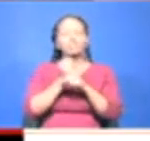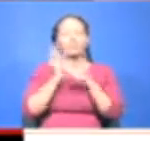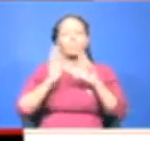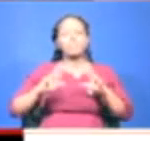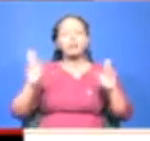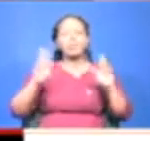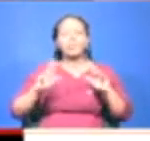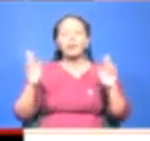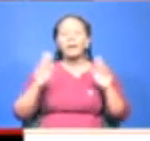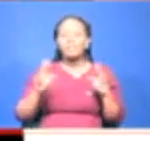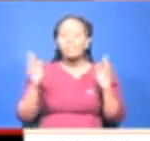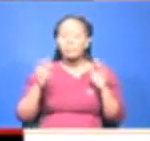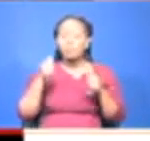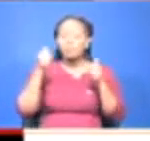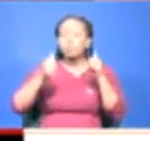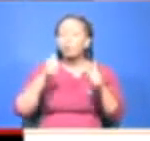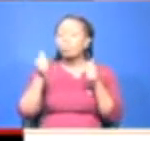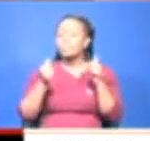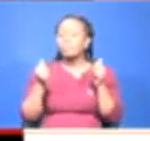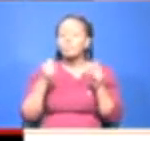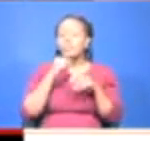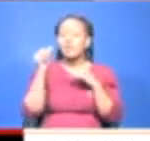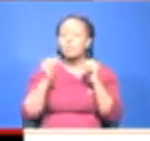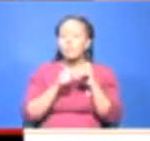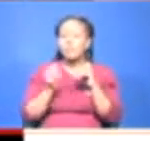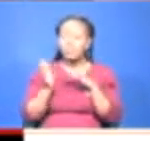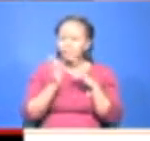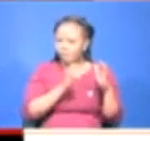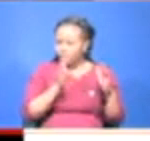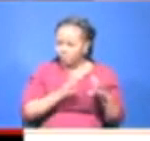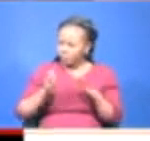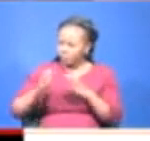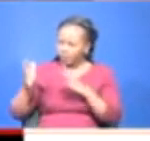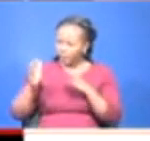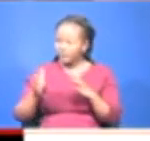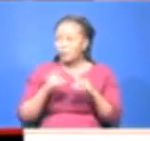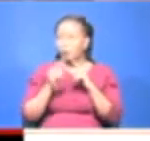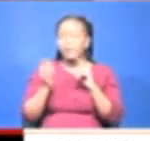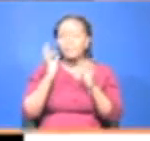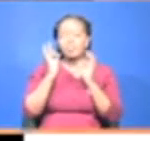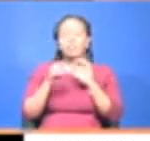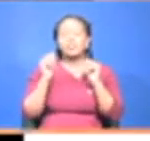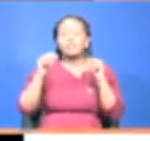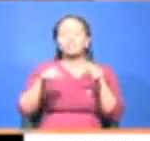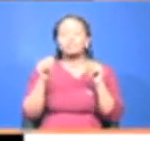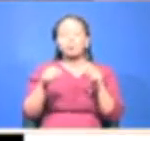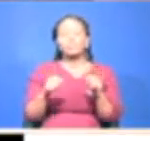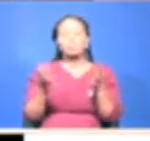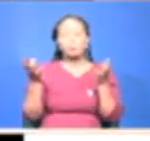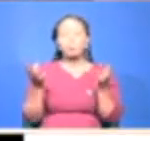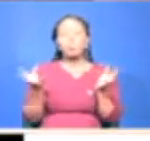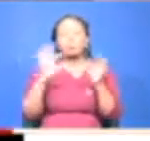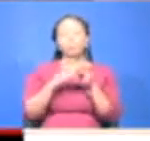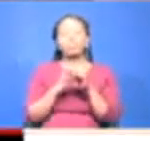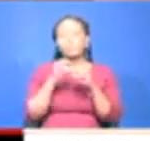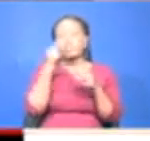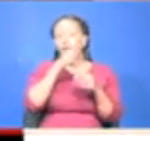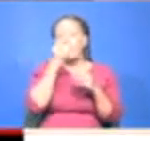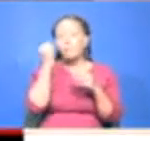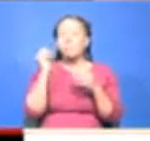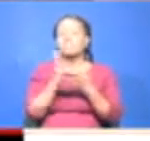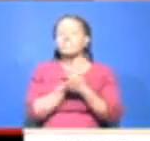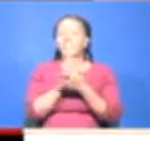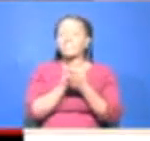that goes beyond your question on framework. But if we can match private sector need to availability of